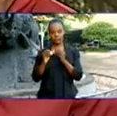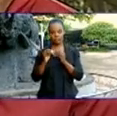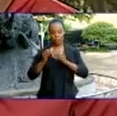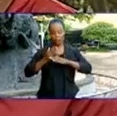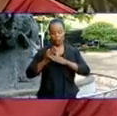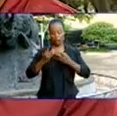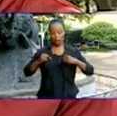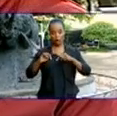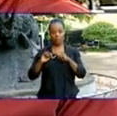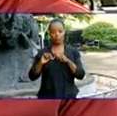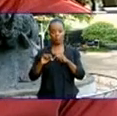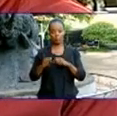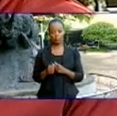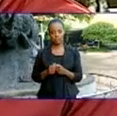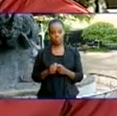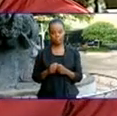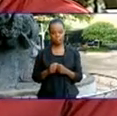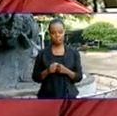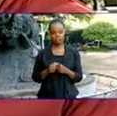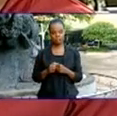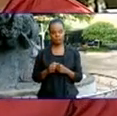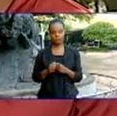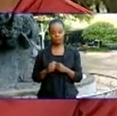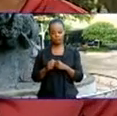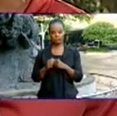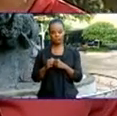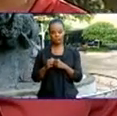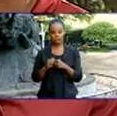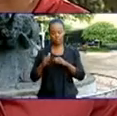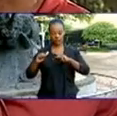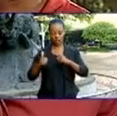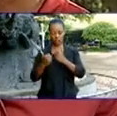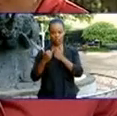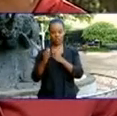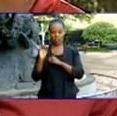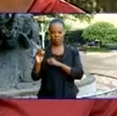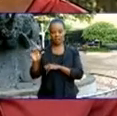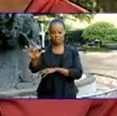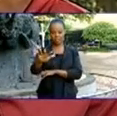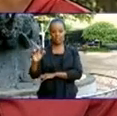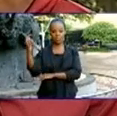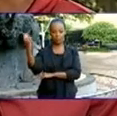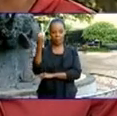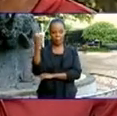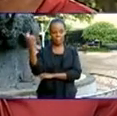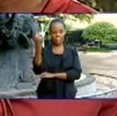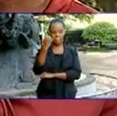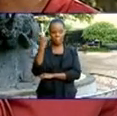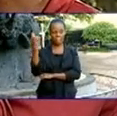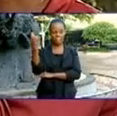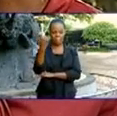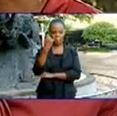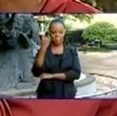nation. But the challenges I will be based on are those encountered mostly at the rural areas. The